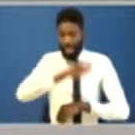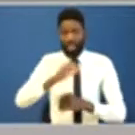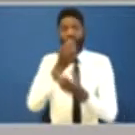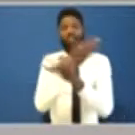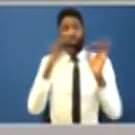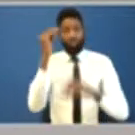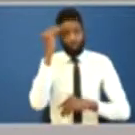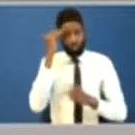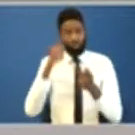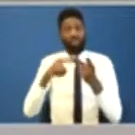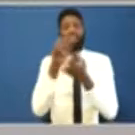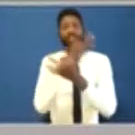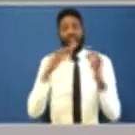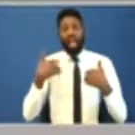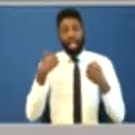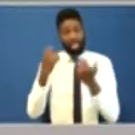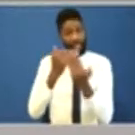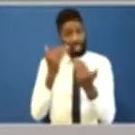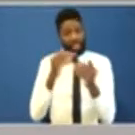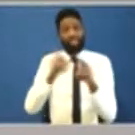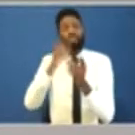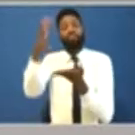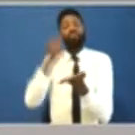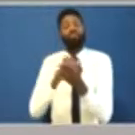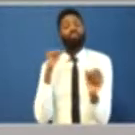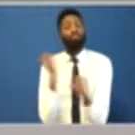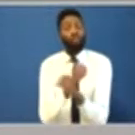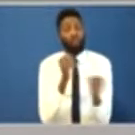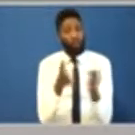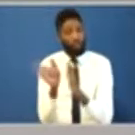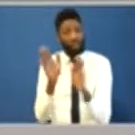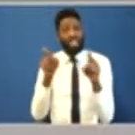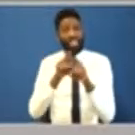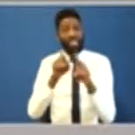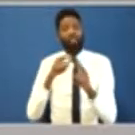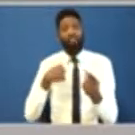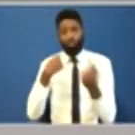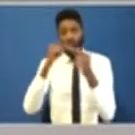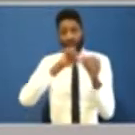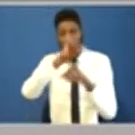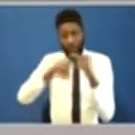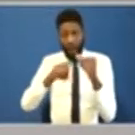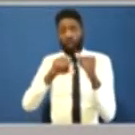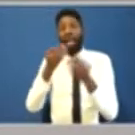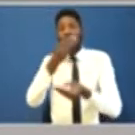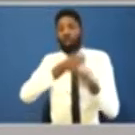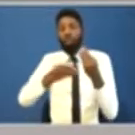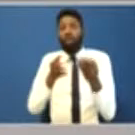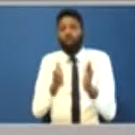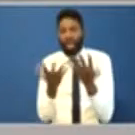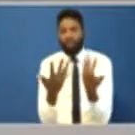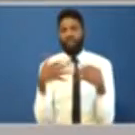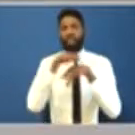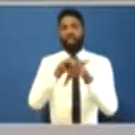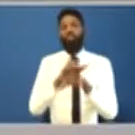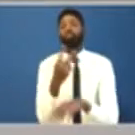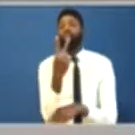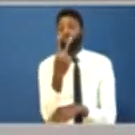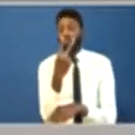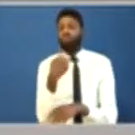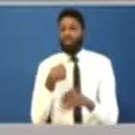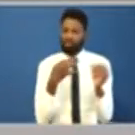healthcare employment to the people of kenya i speak on the hybrid economic model that is something that i'll detail further on